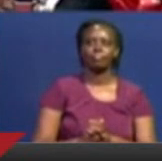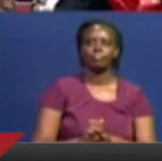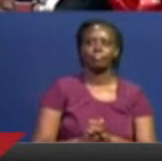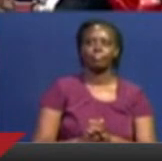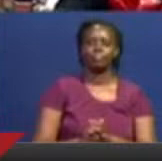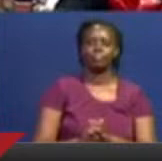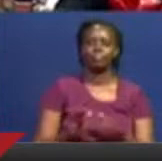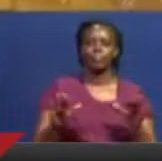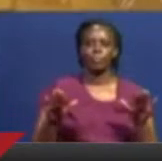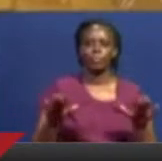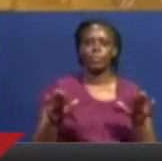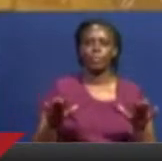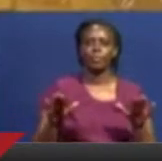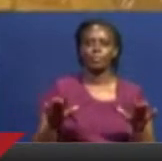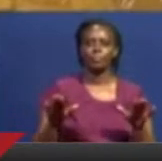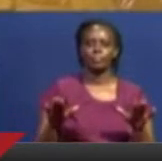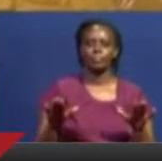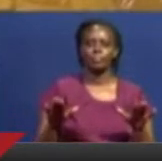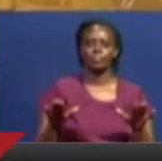Order.